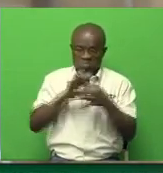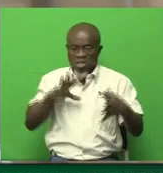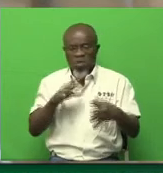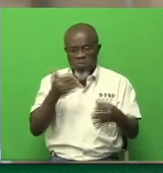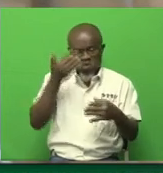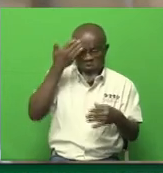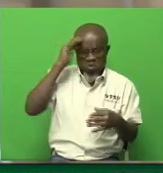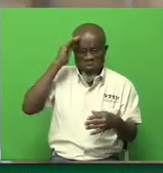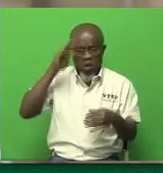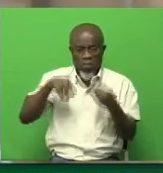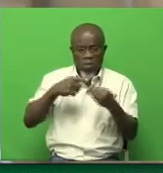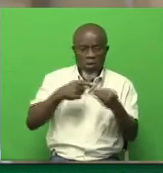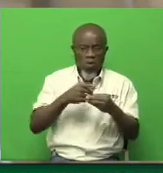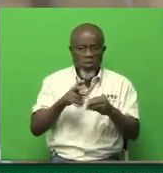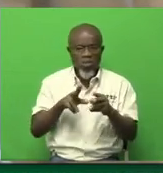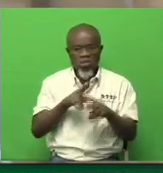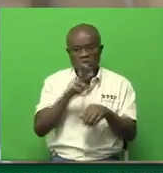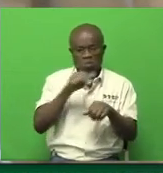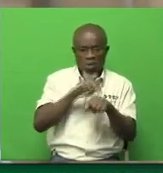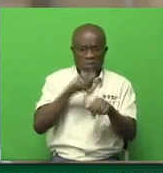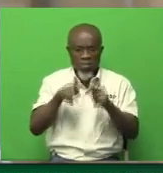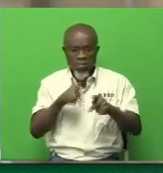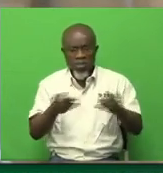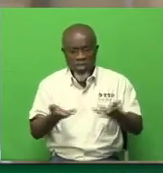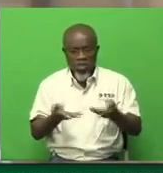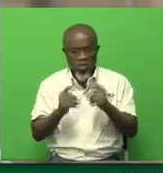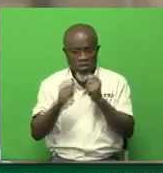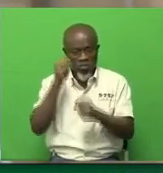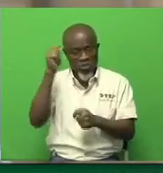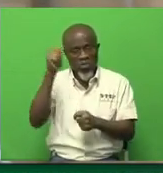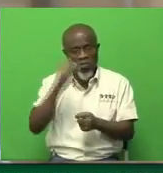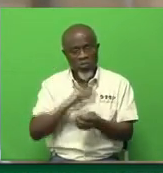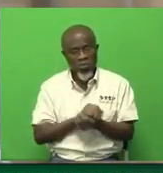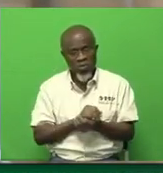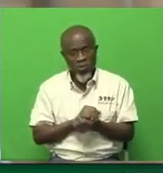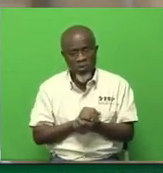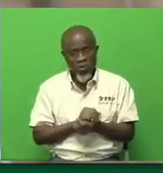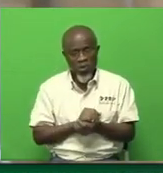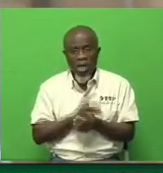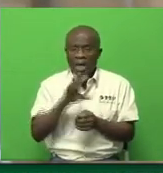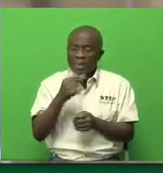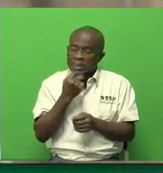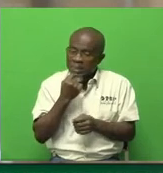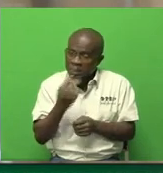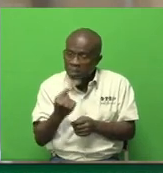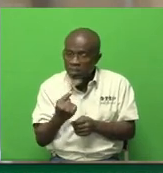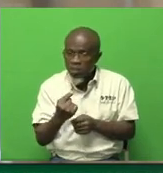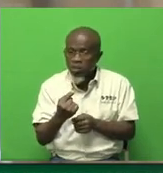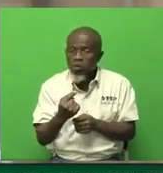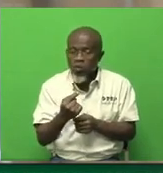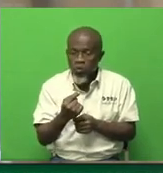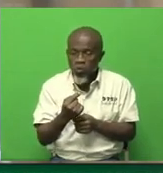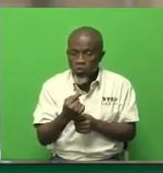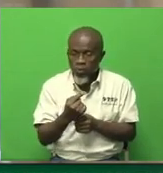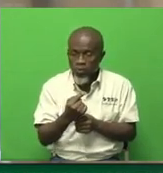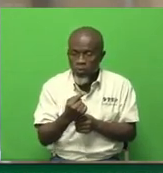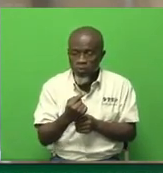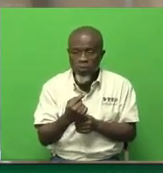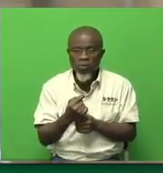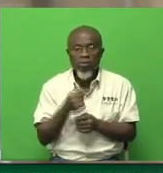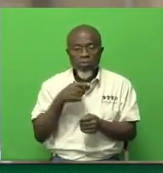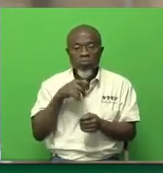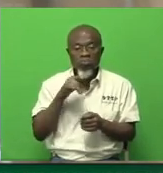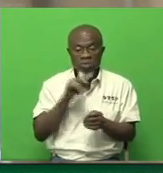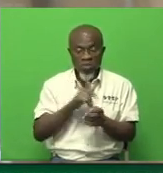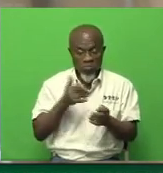of ordinary men and ordinary women in this Society I can tell you Mr Deputy speaker I can tell you that